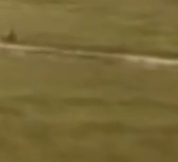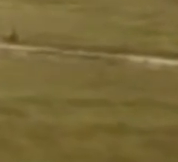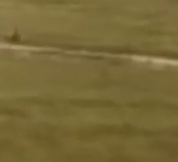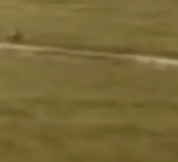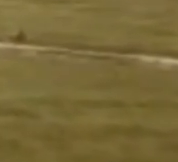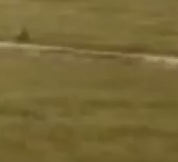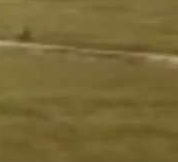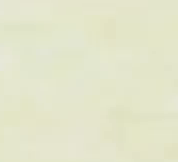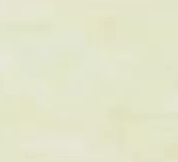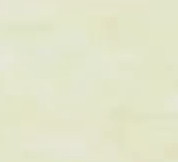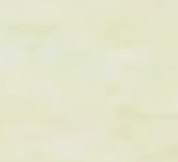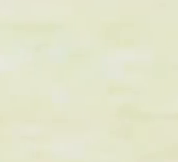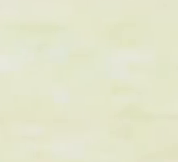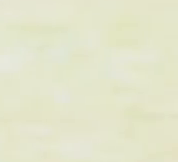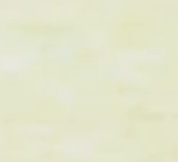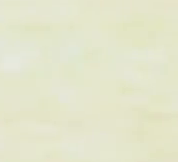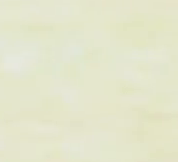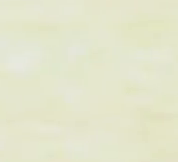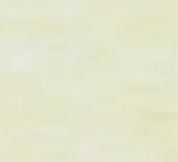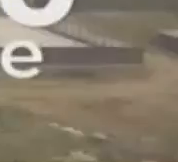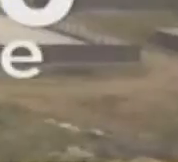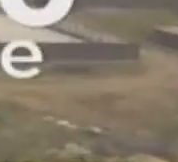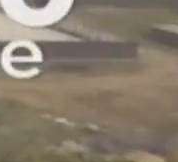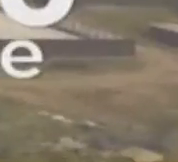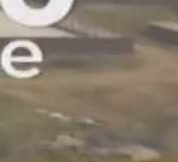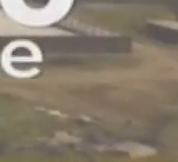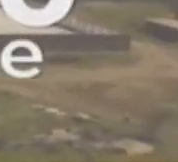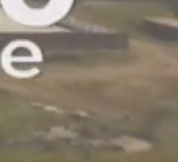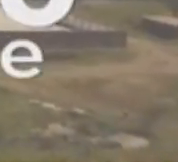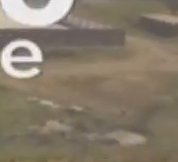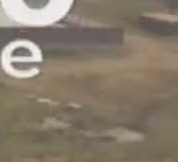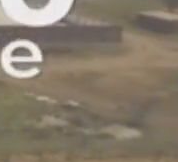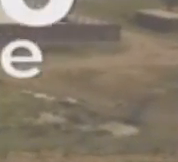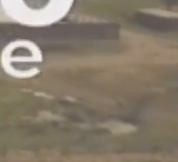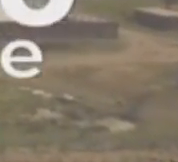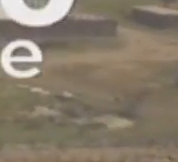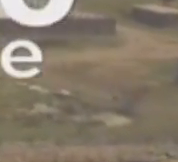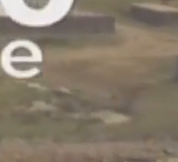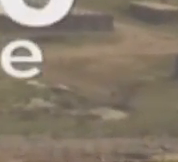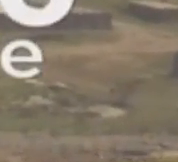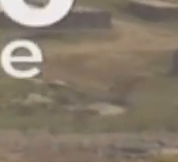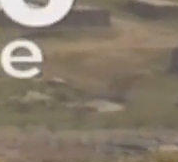7 minutes drive from Komata. The title deeds are ready. Call us today on